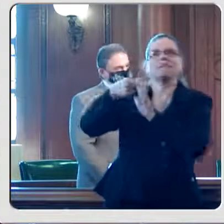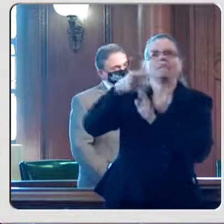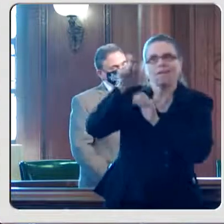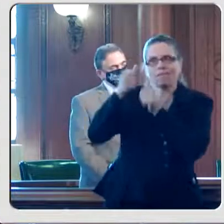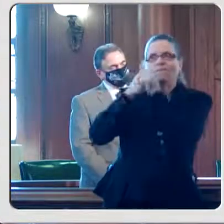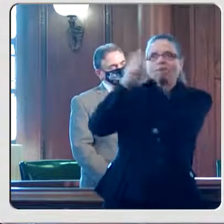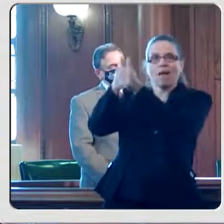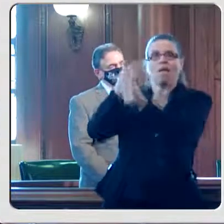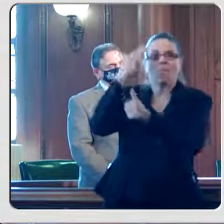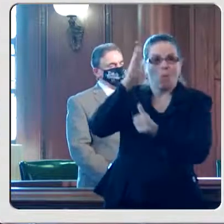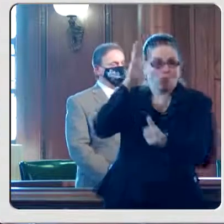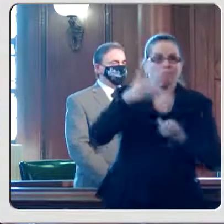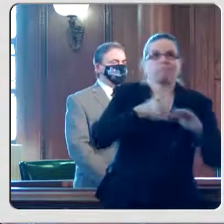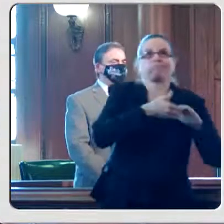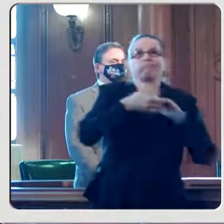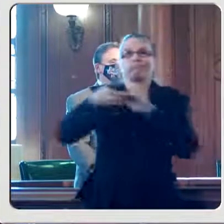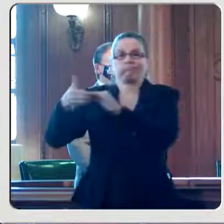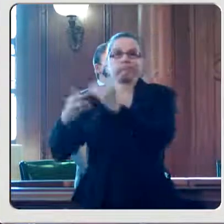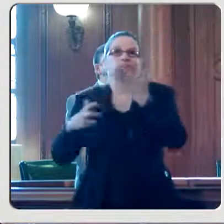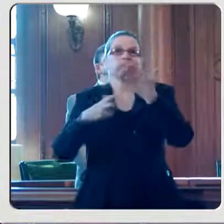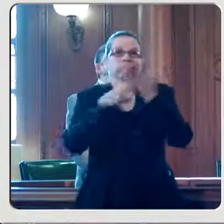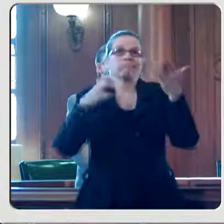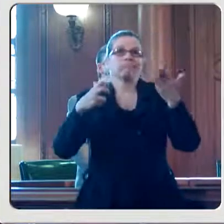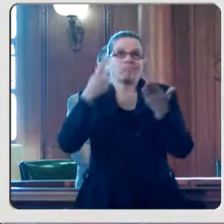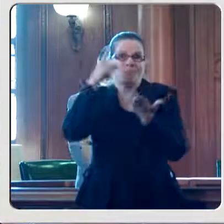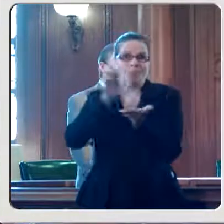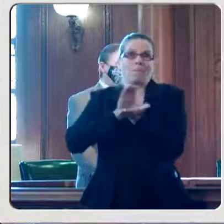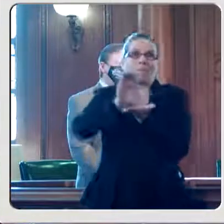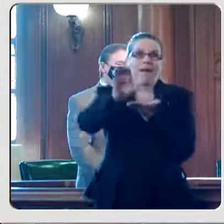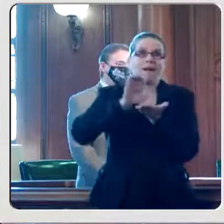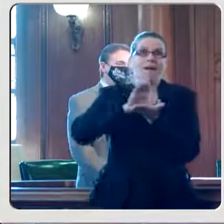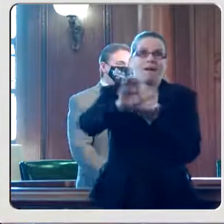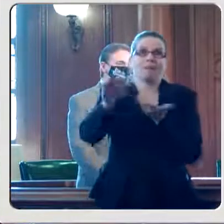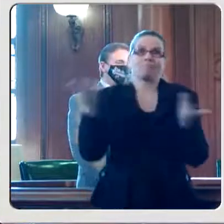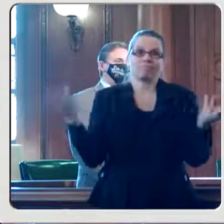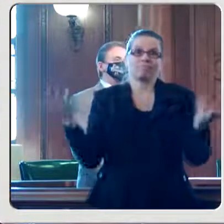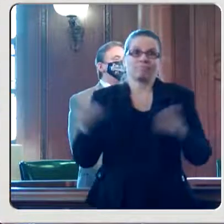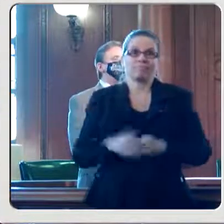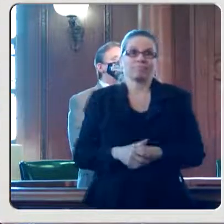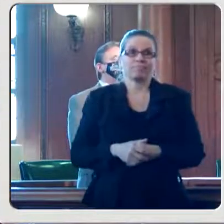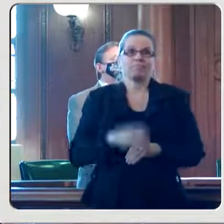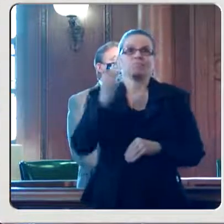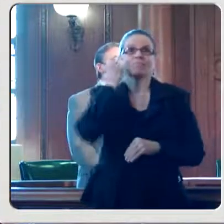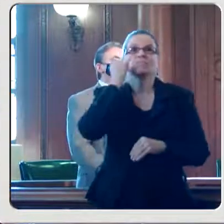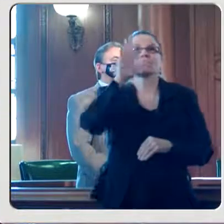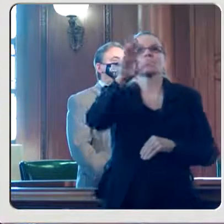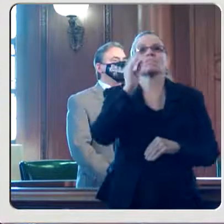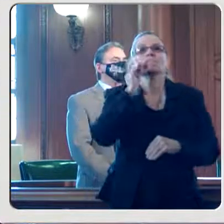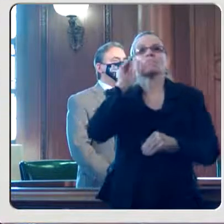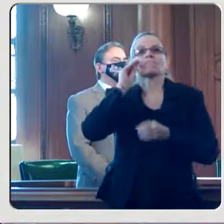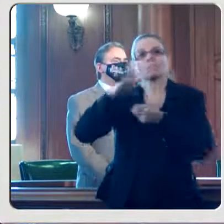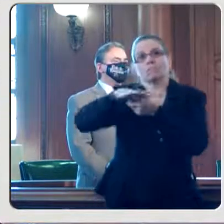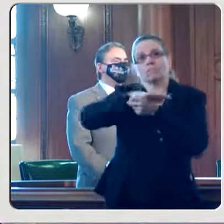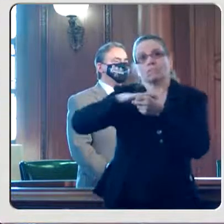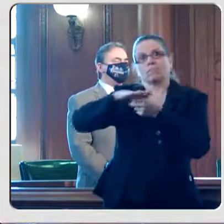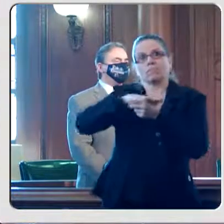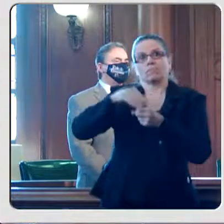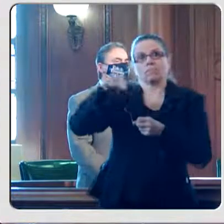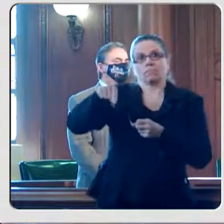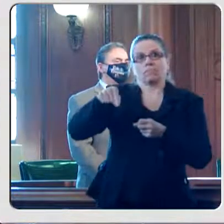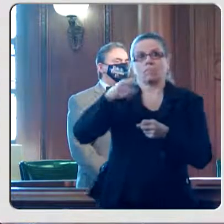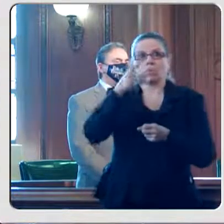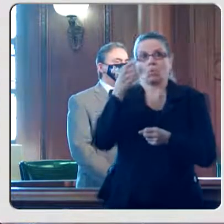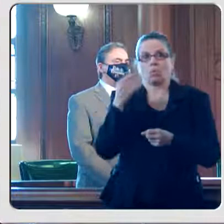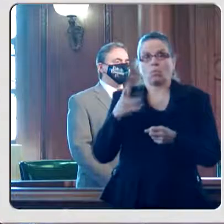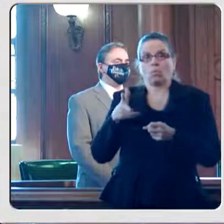ticketing individuals who plow into the public way. And in both of those, ticketing and towing of cars parked illegally and plowing